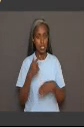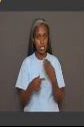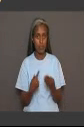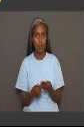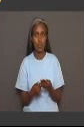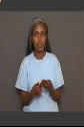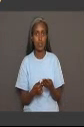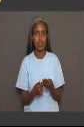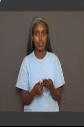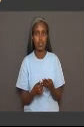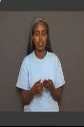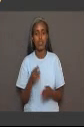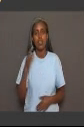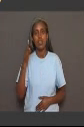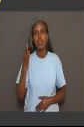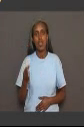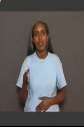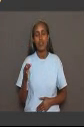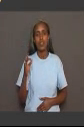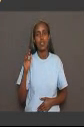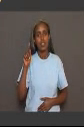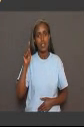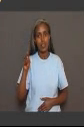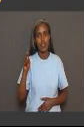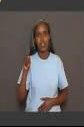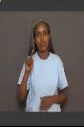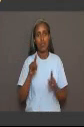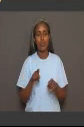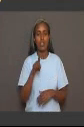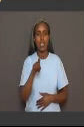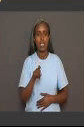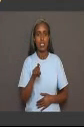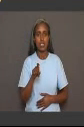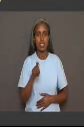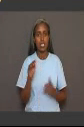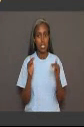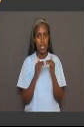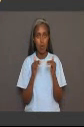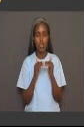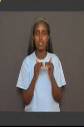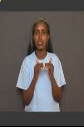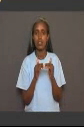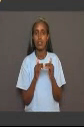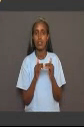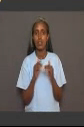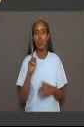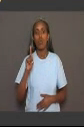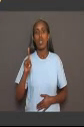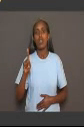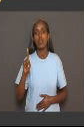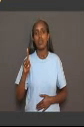Therefore, f derivative of x equals